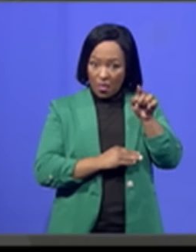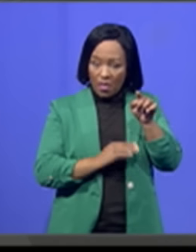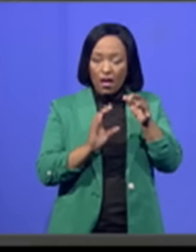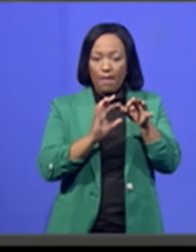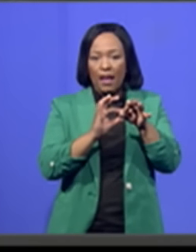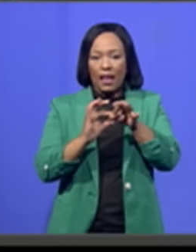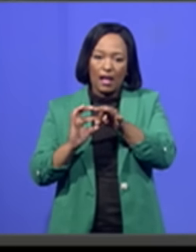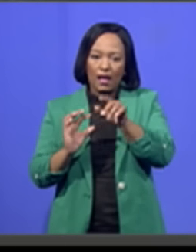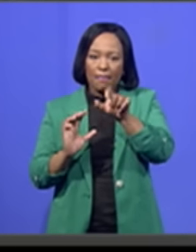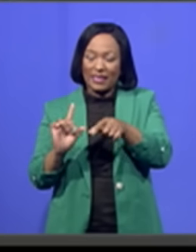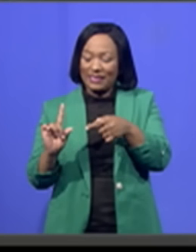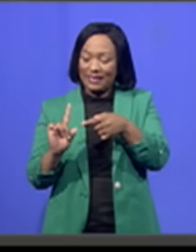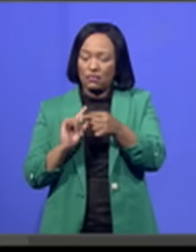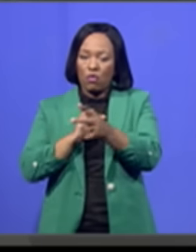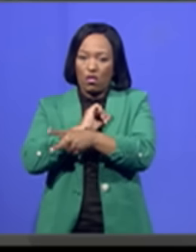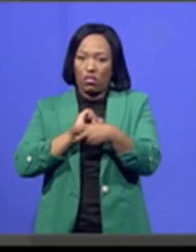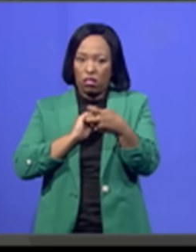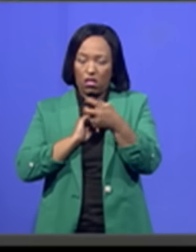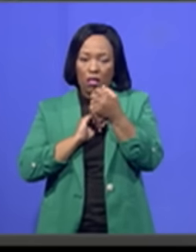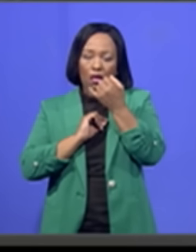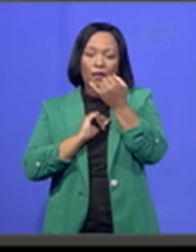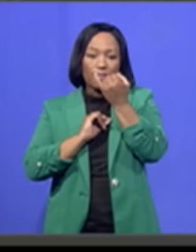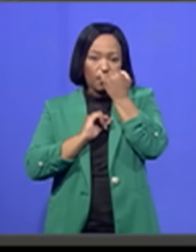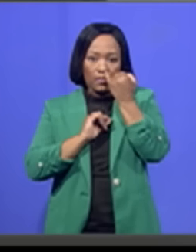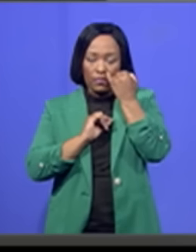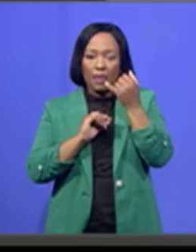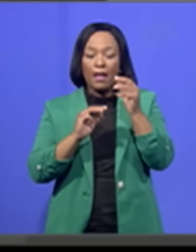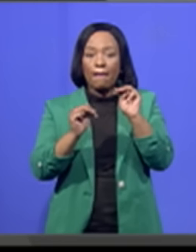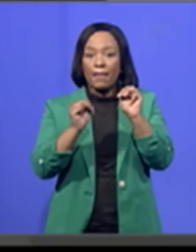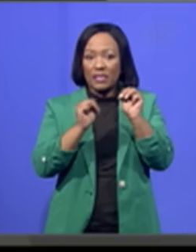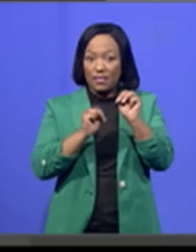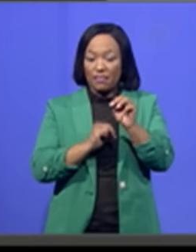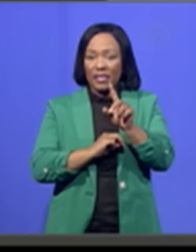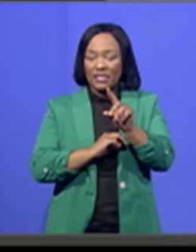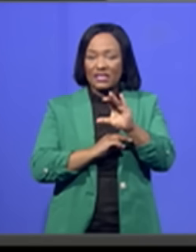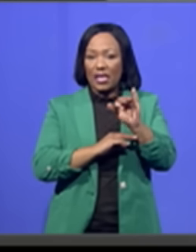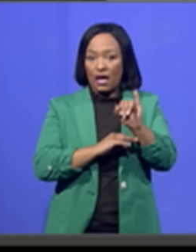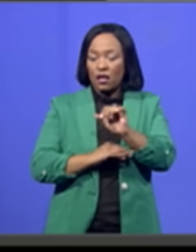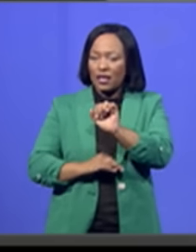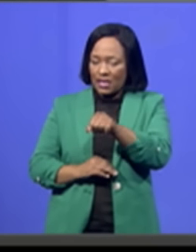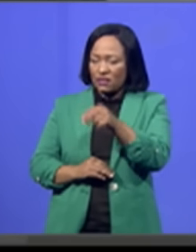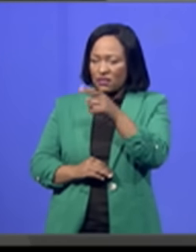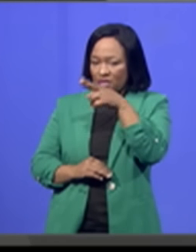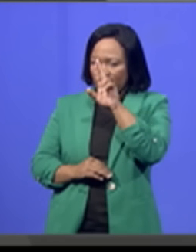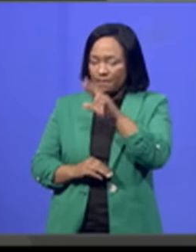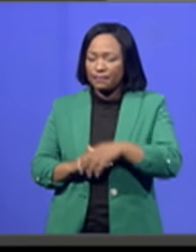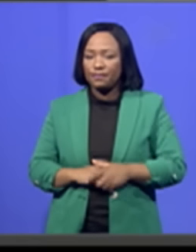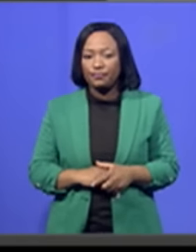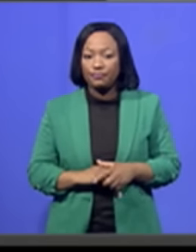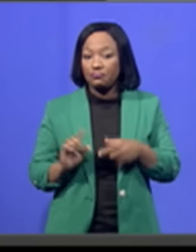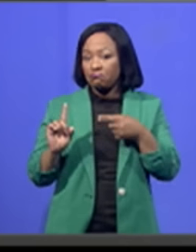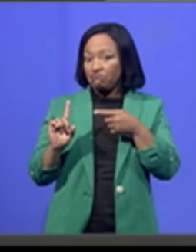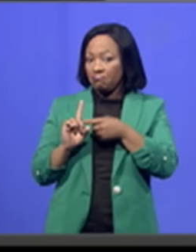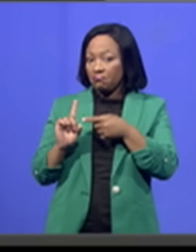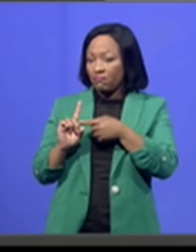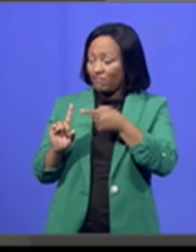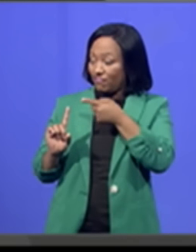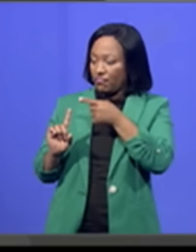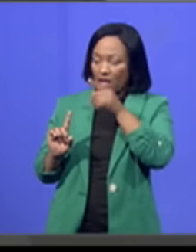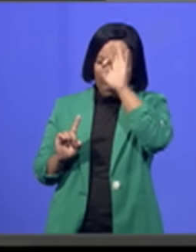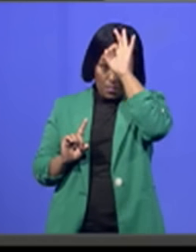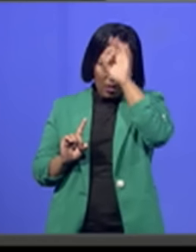suspects who stole the drugs Correct, to the Commissioner. management of DPCI. Correct, Commissioner. Yes. Sander e be le yo mongwe wa maphodisa a wa tsentšwe